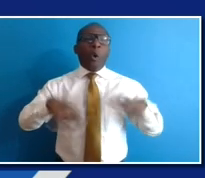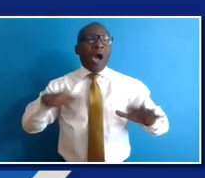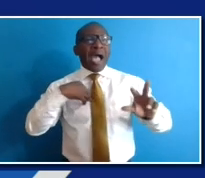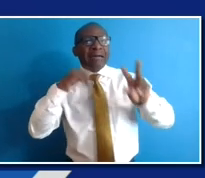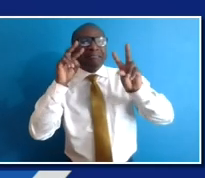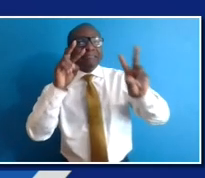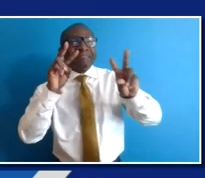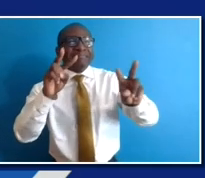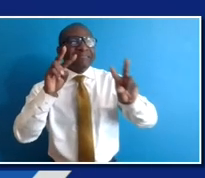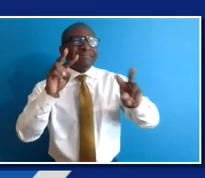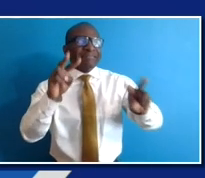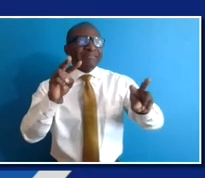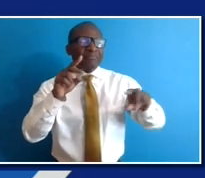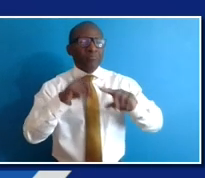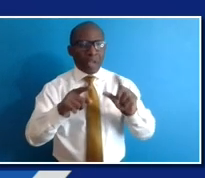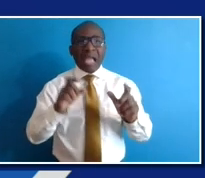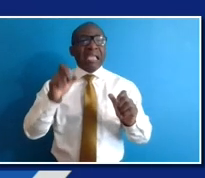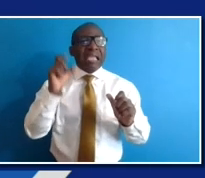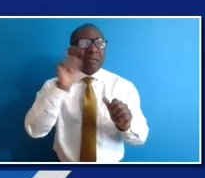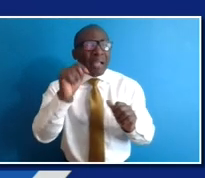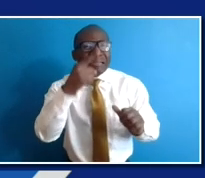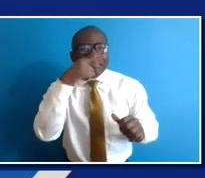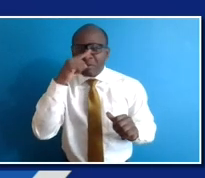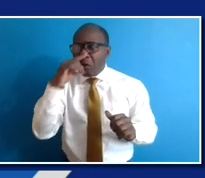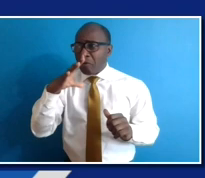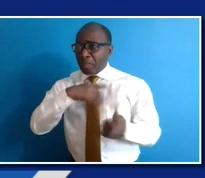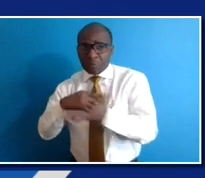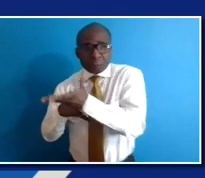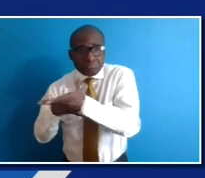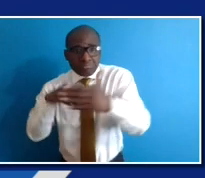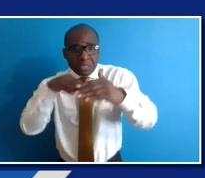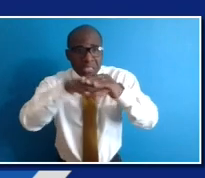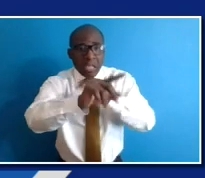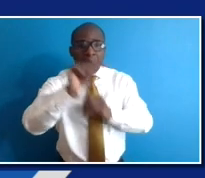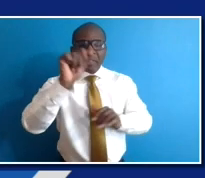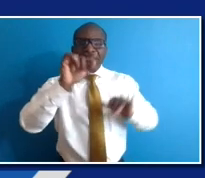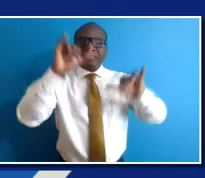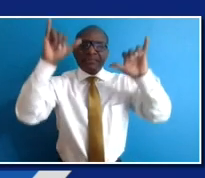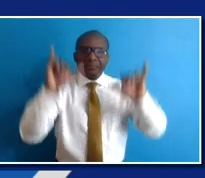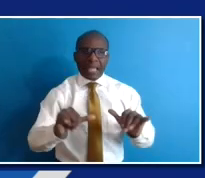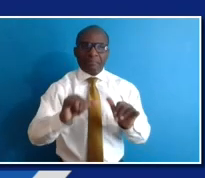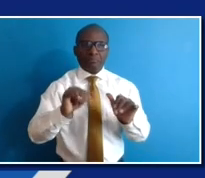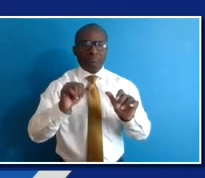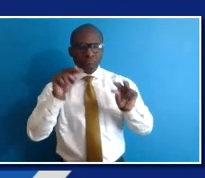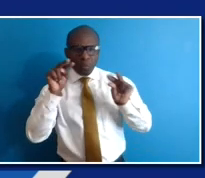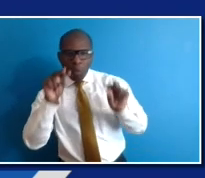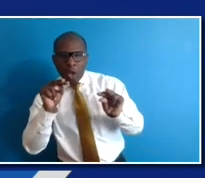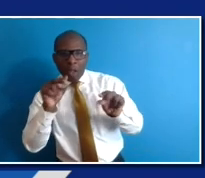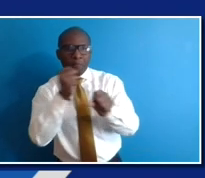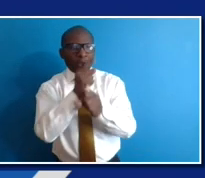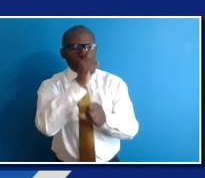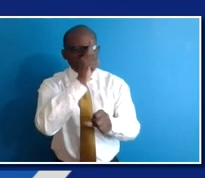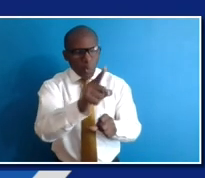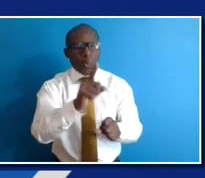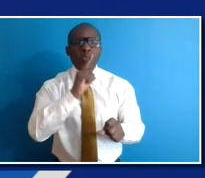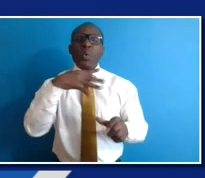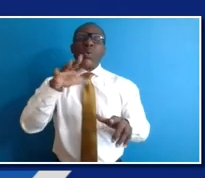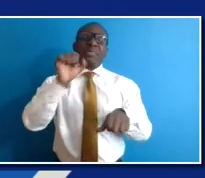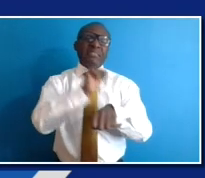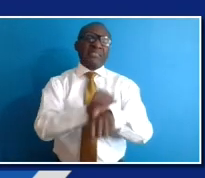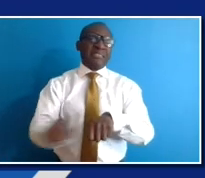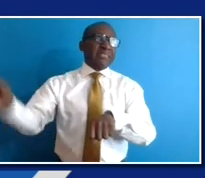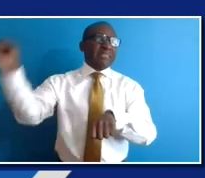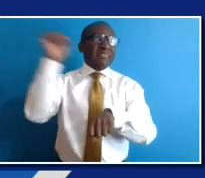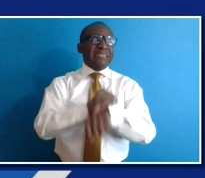cleaning and responsibility that they have never really had to do over the past years. But the staff has really risen. I'm